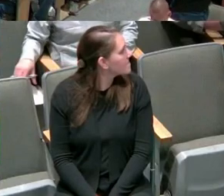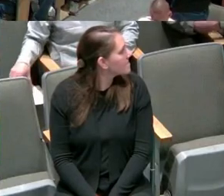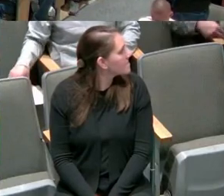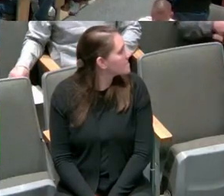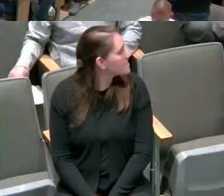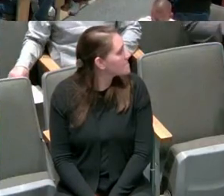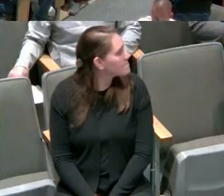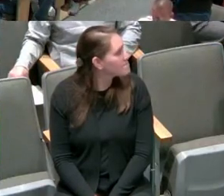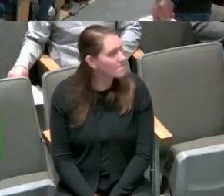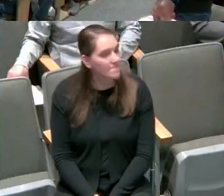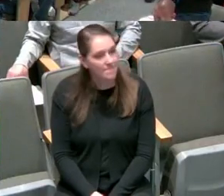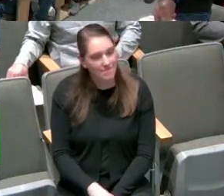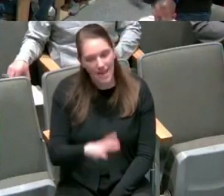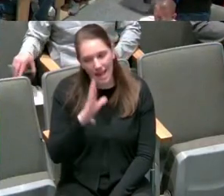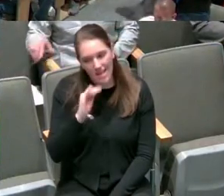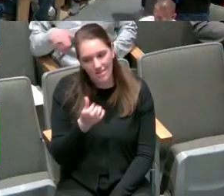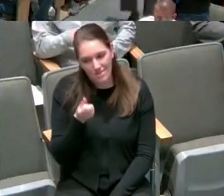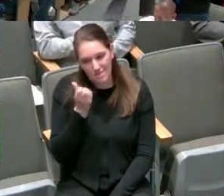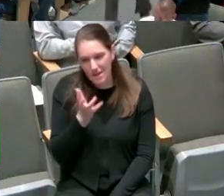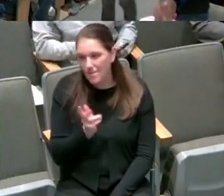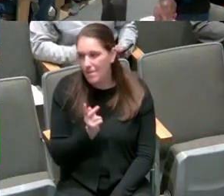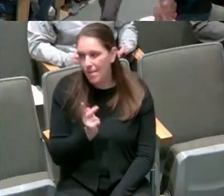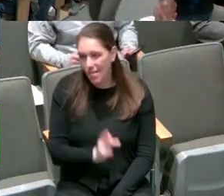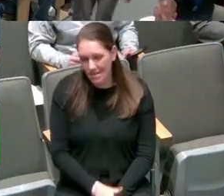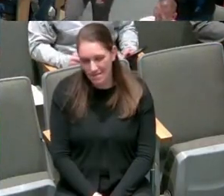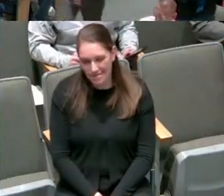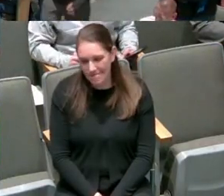I know there's a lot of people